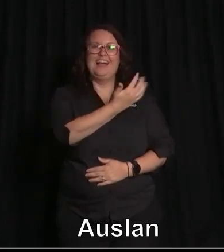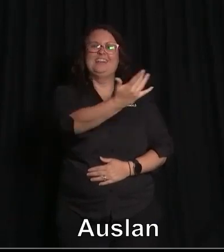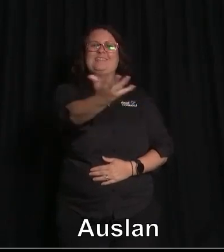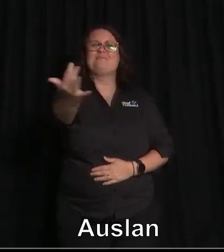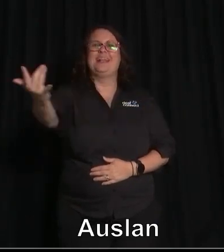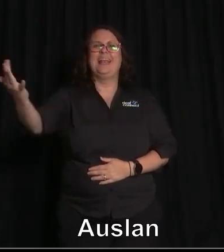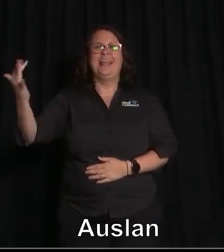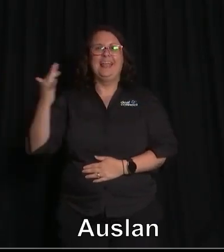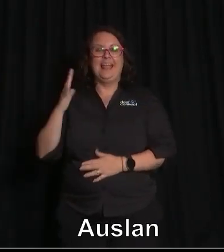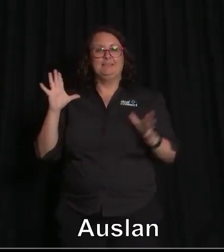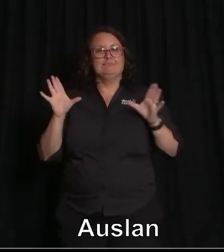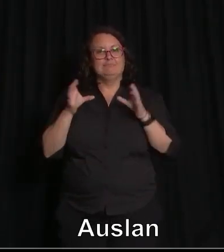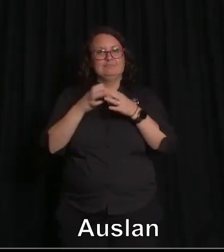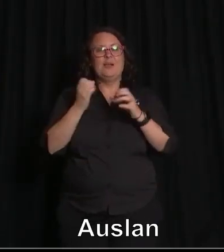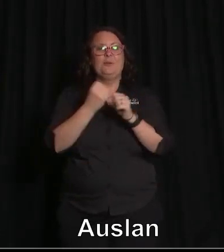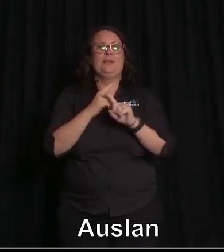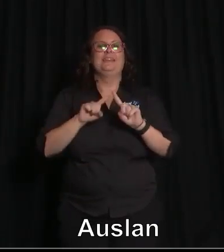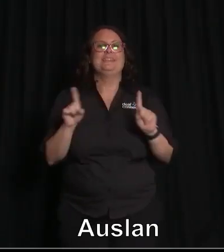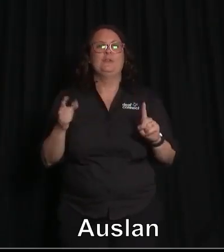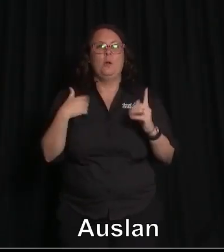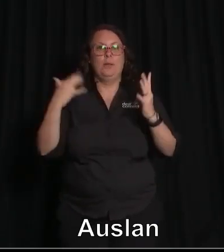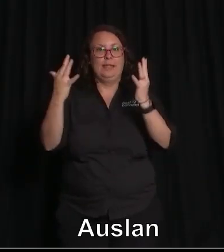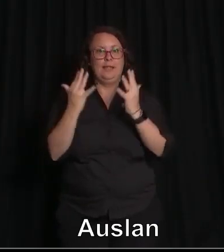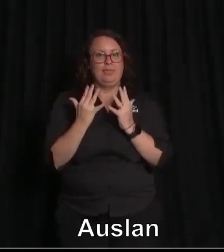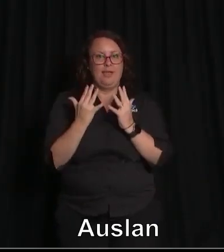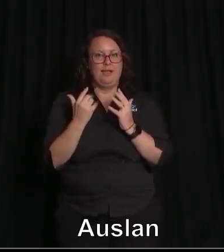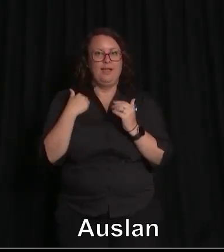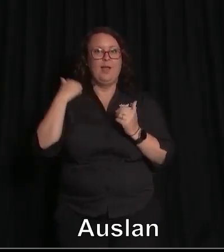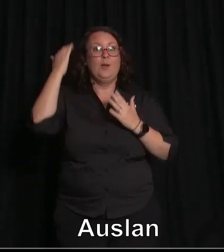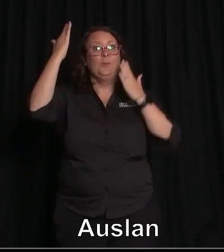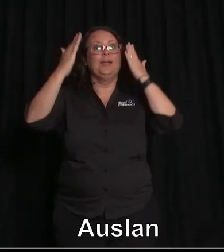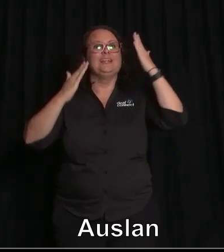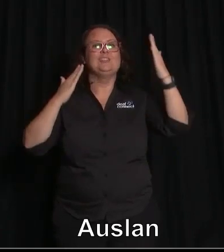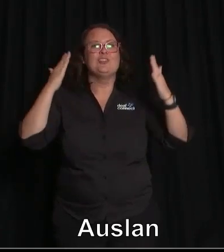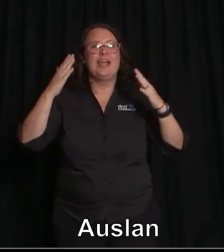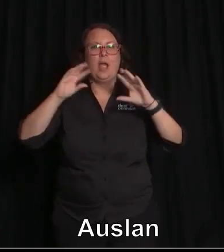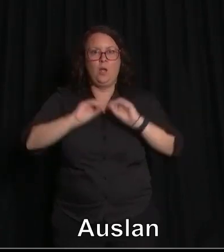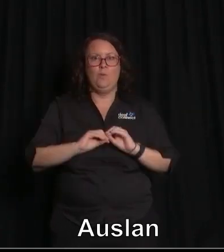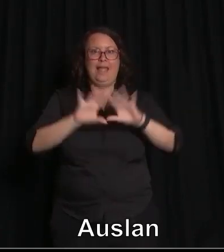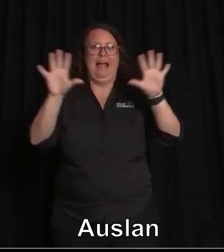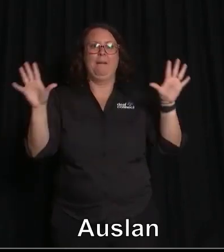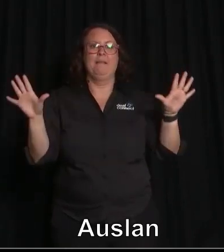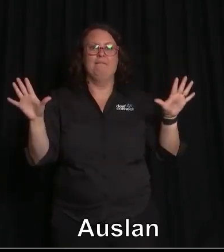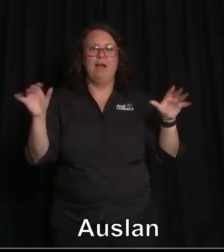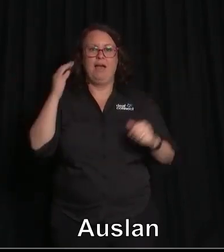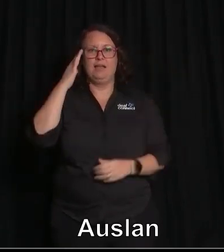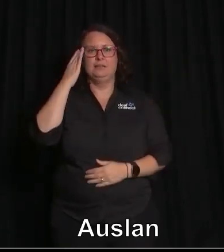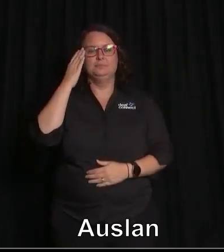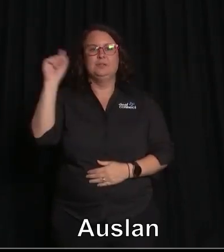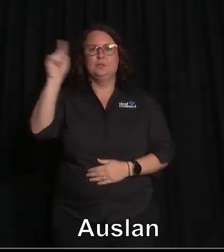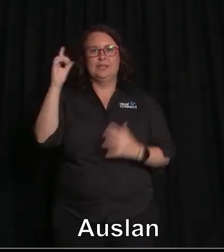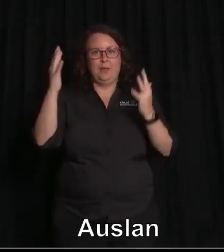we make a difference. We gather, we dream, we amplify. And today we